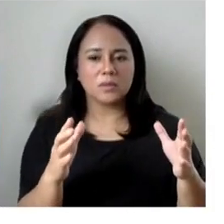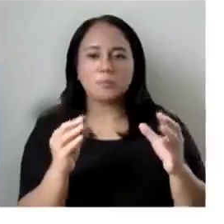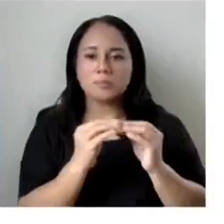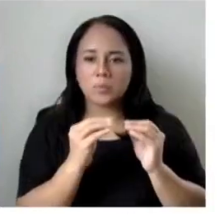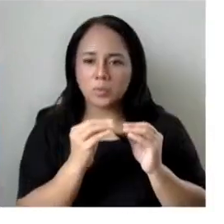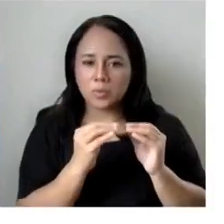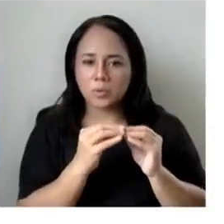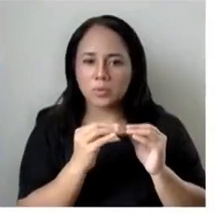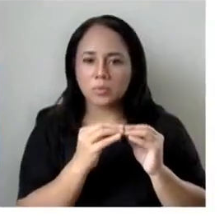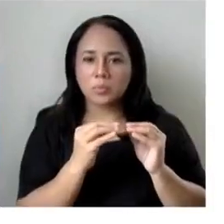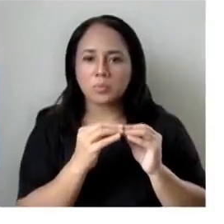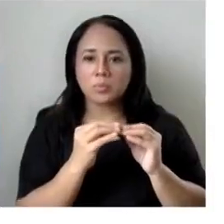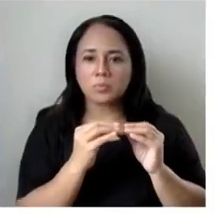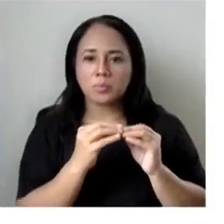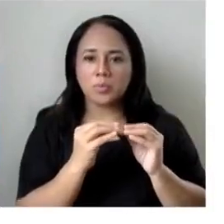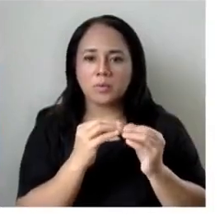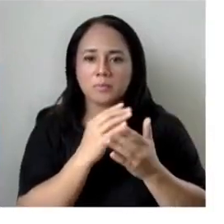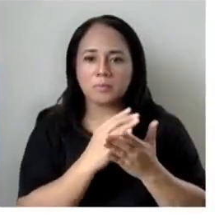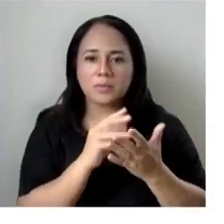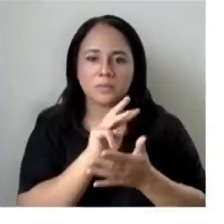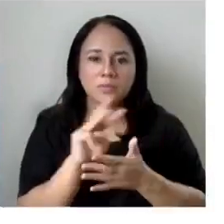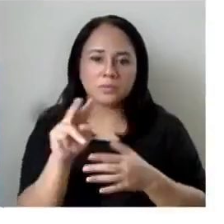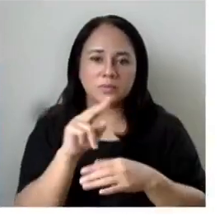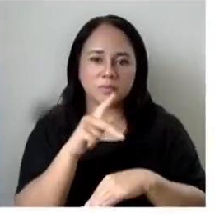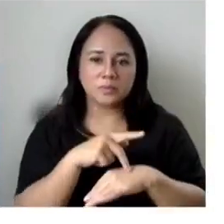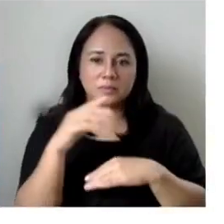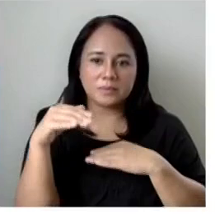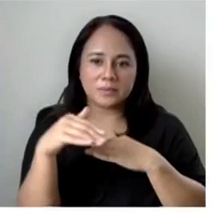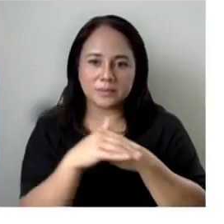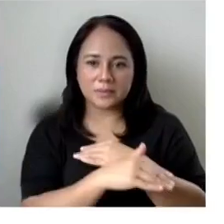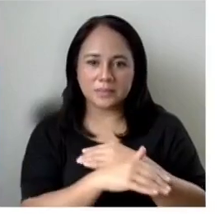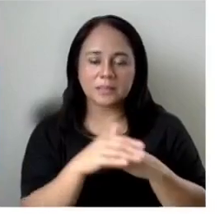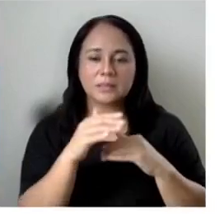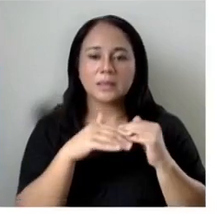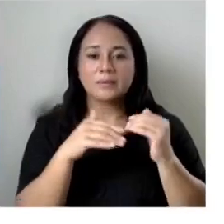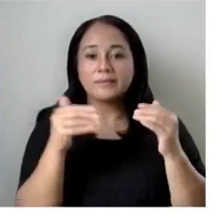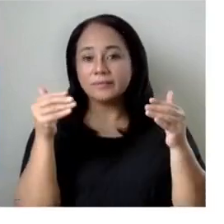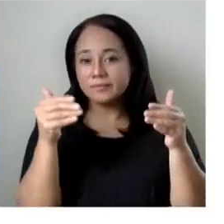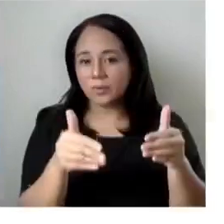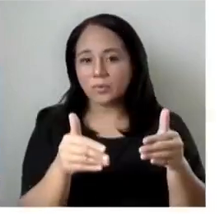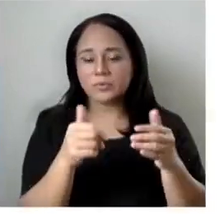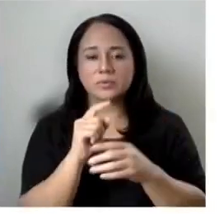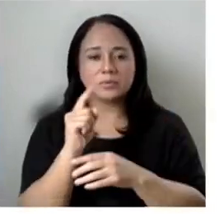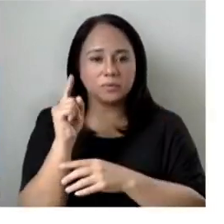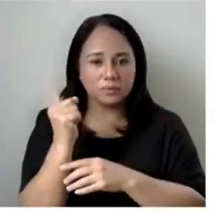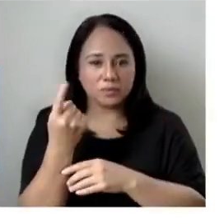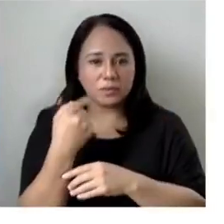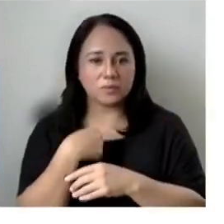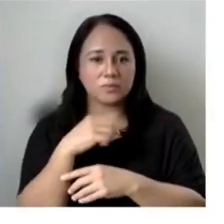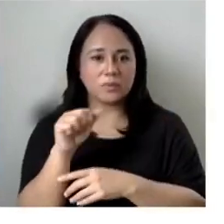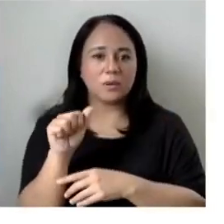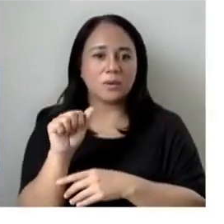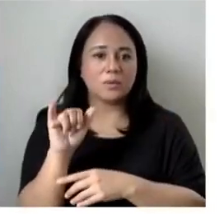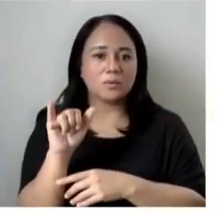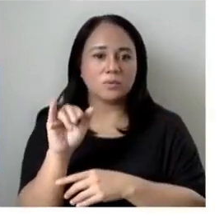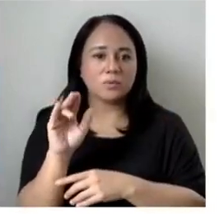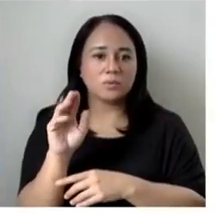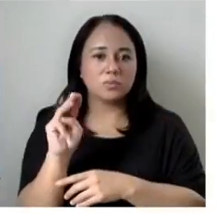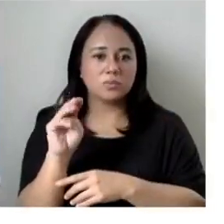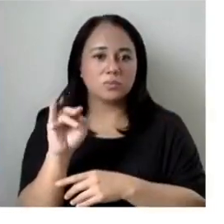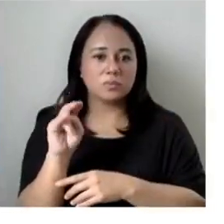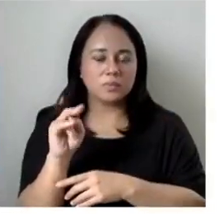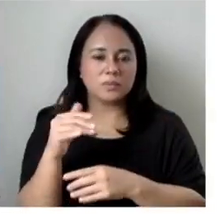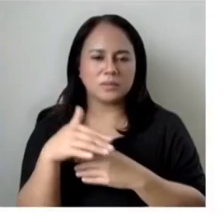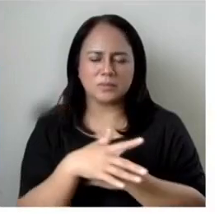a greater part of the West Philippine Sea than by focusing attention only to ayong isyo. ADG, you've been very,